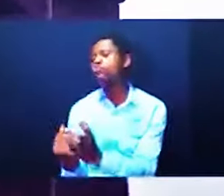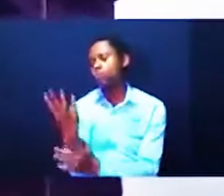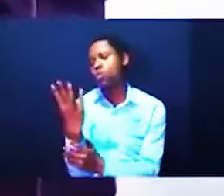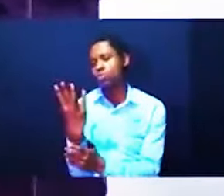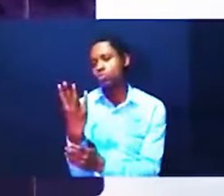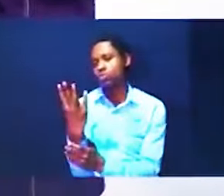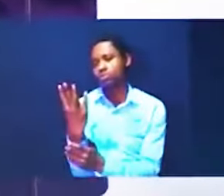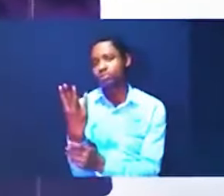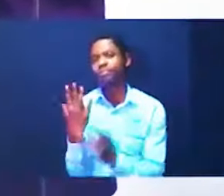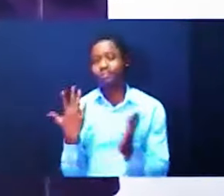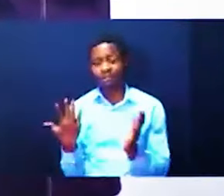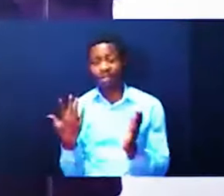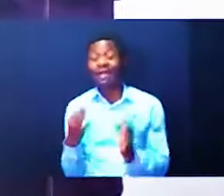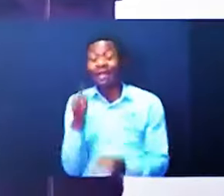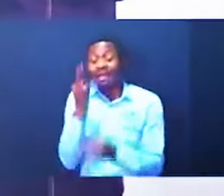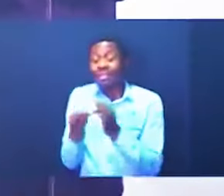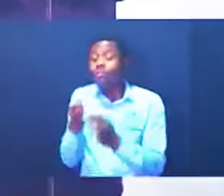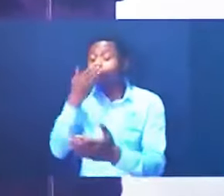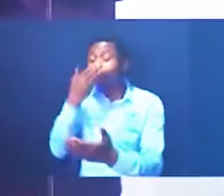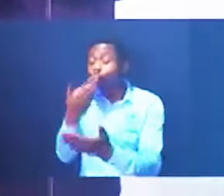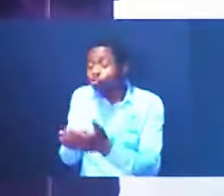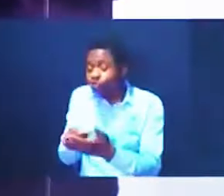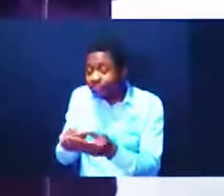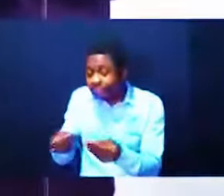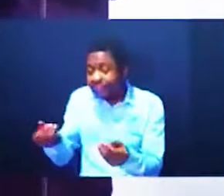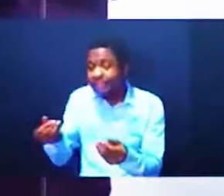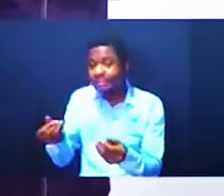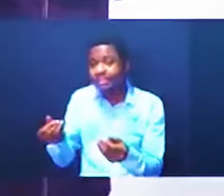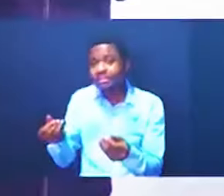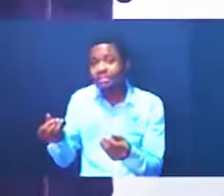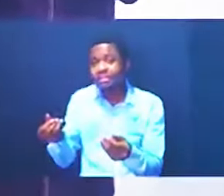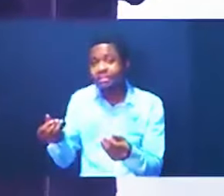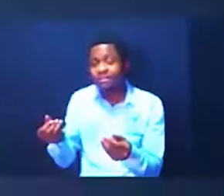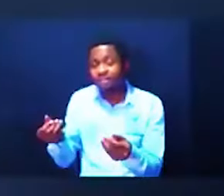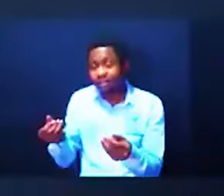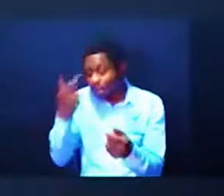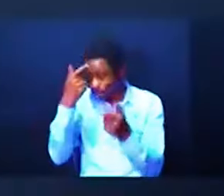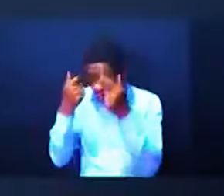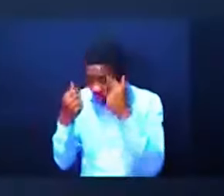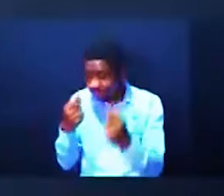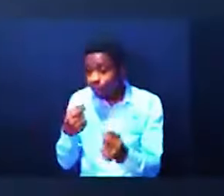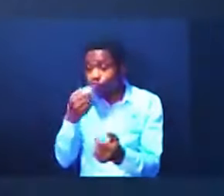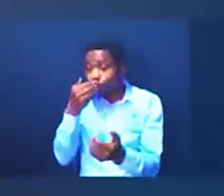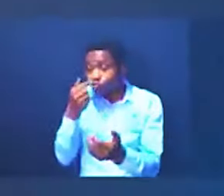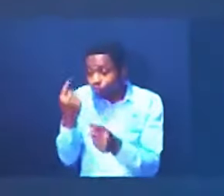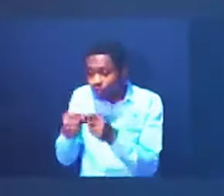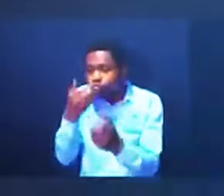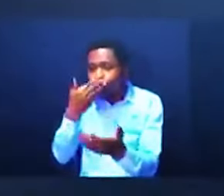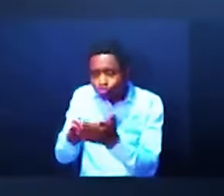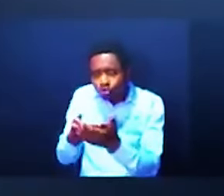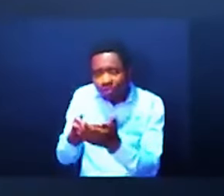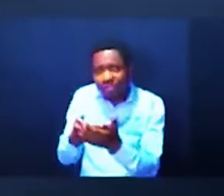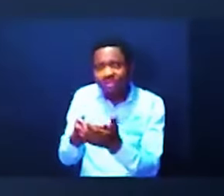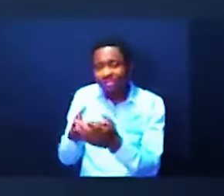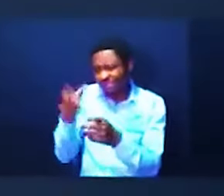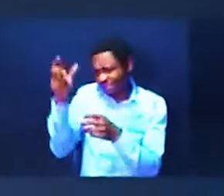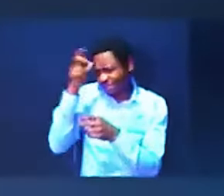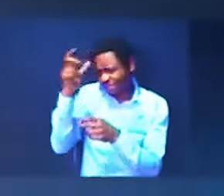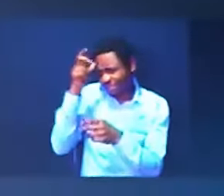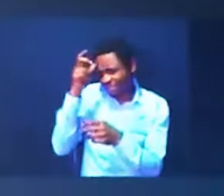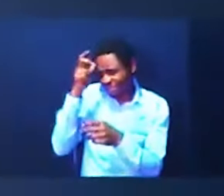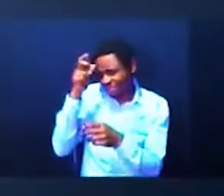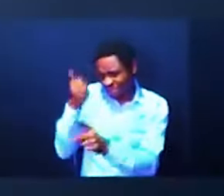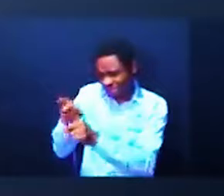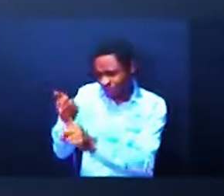were the good seed of the word, Satan would like to quickly attack it. But when is the an